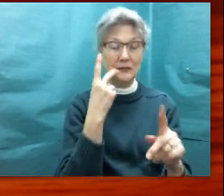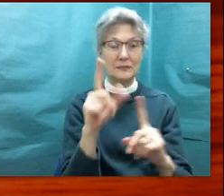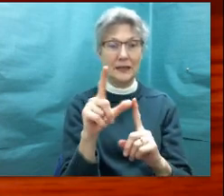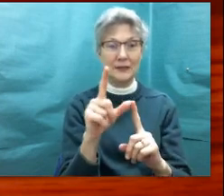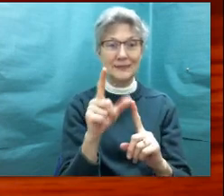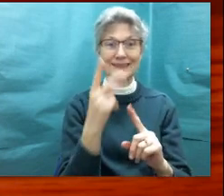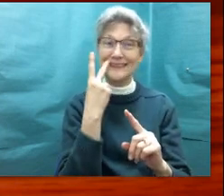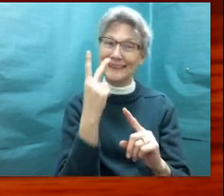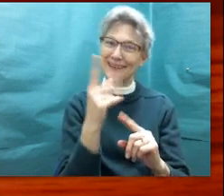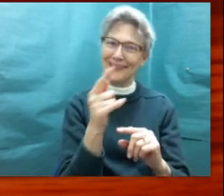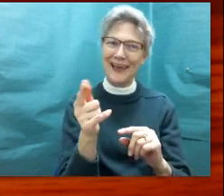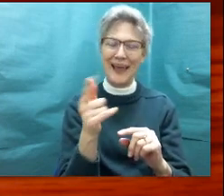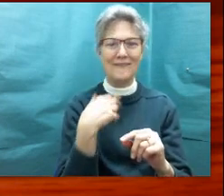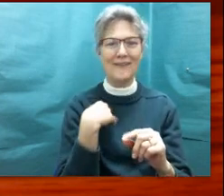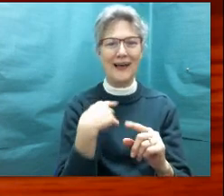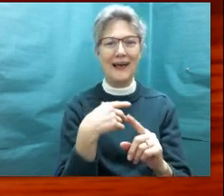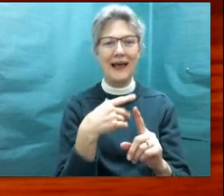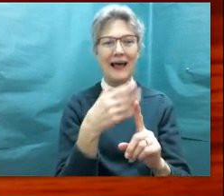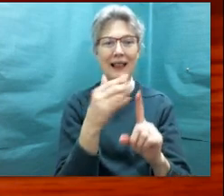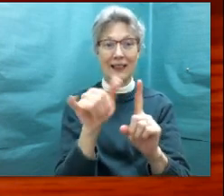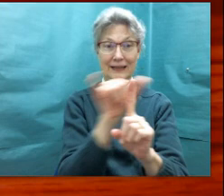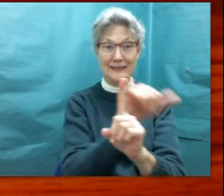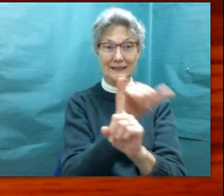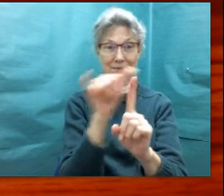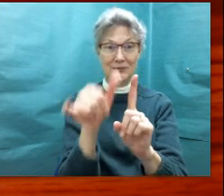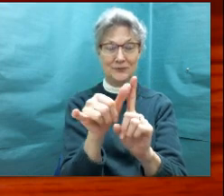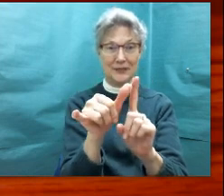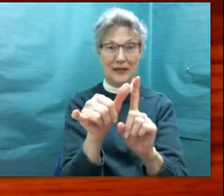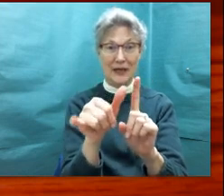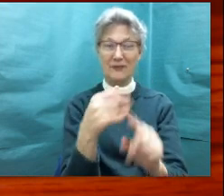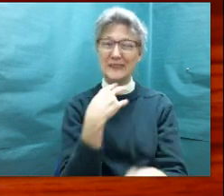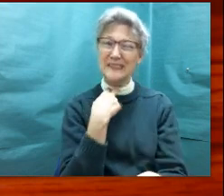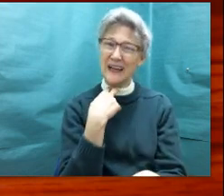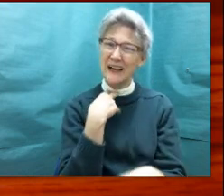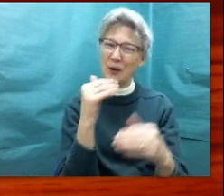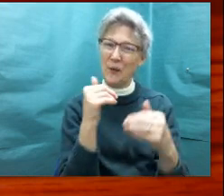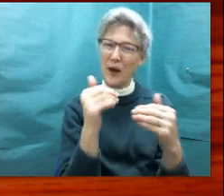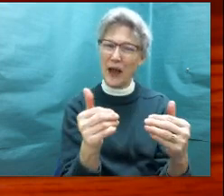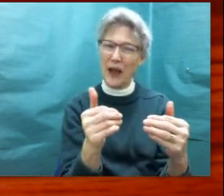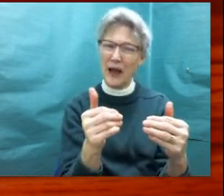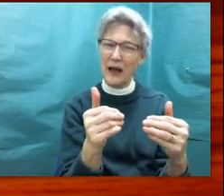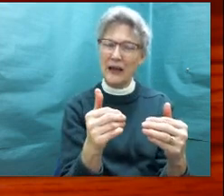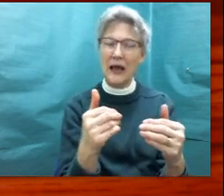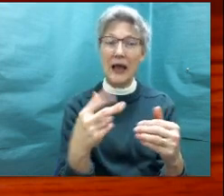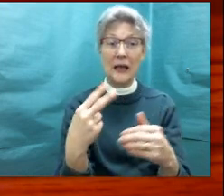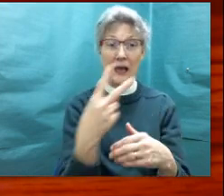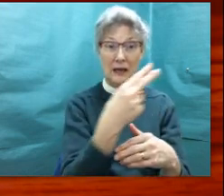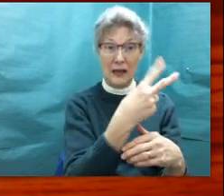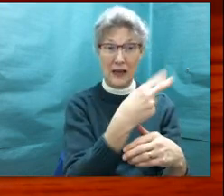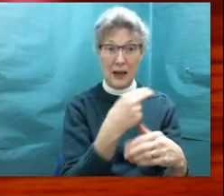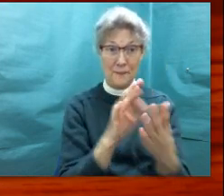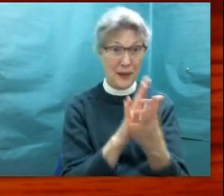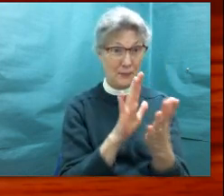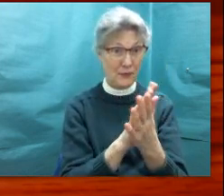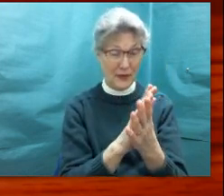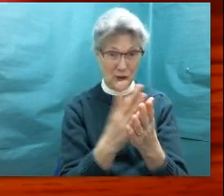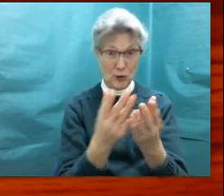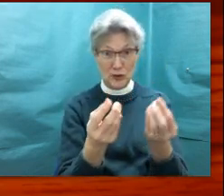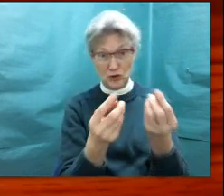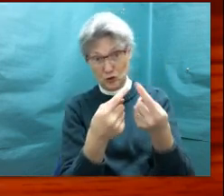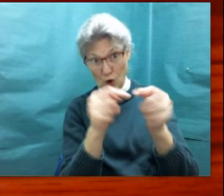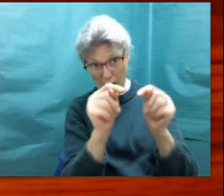letters to see if they have lines of symmetry. If you're stuck, feel free to cut these out of paper because then you can physically